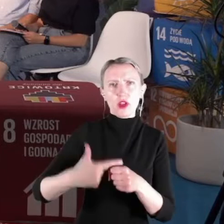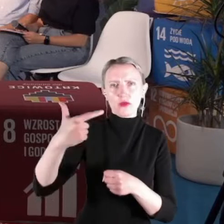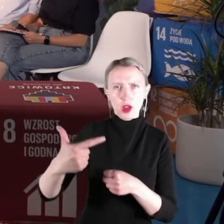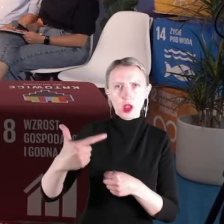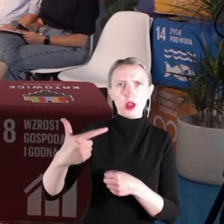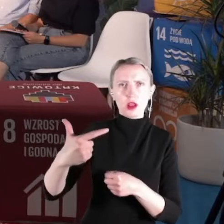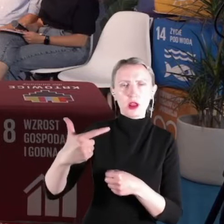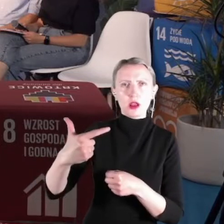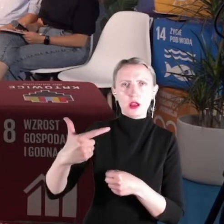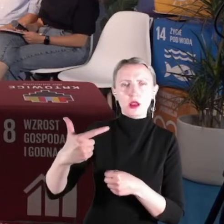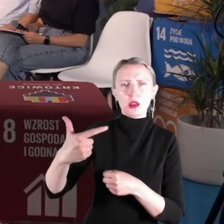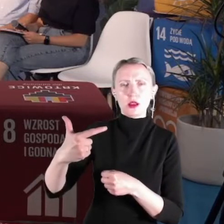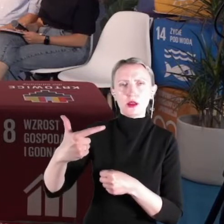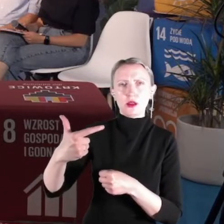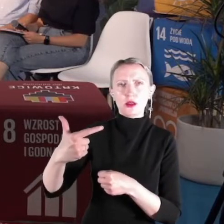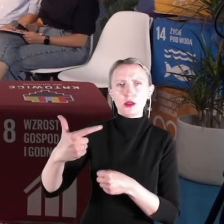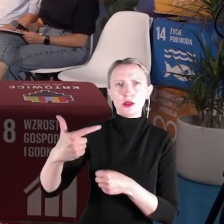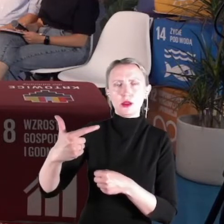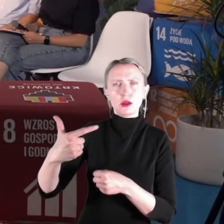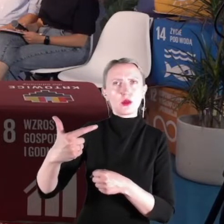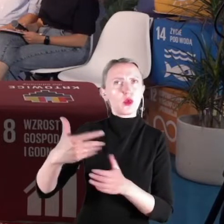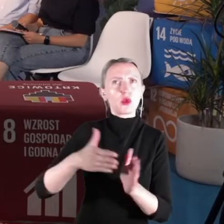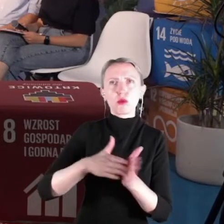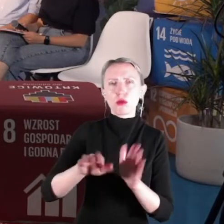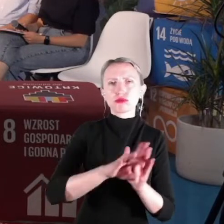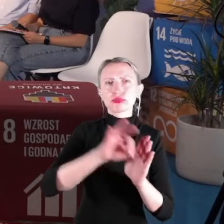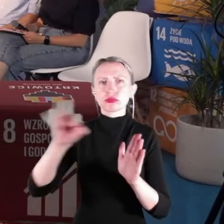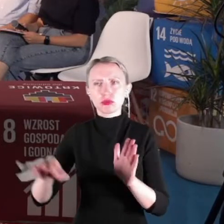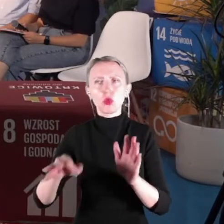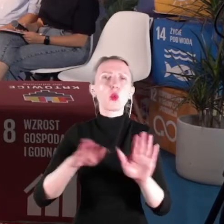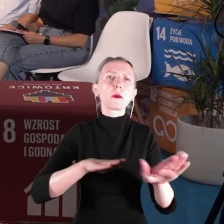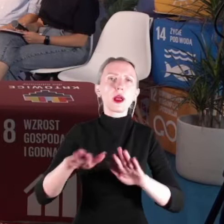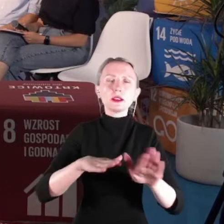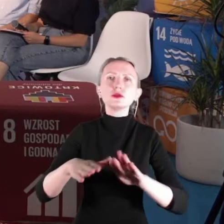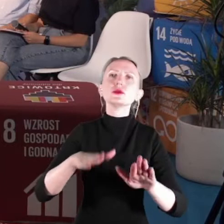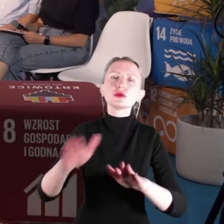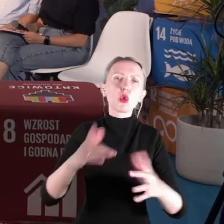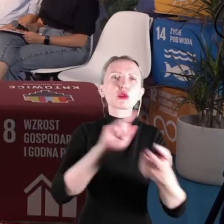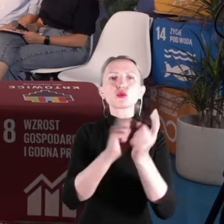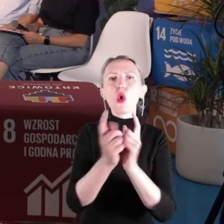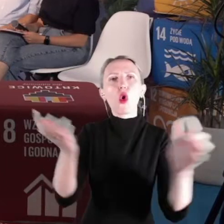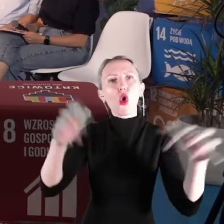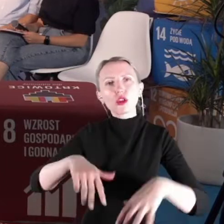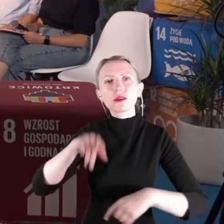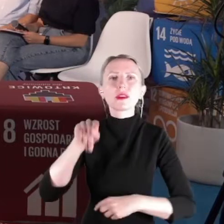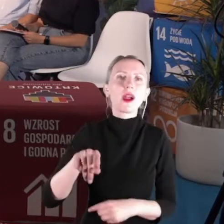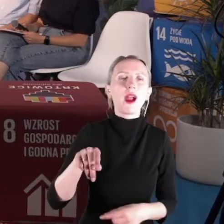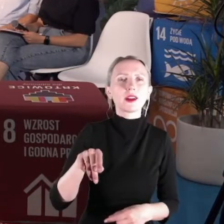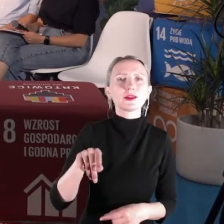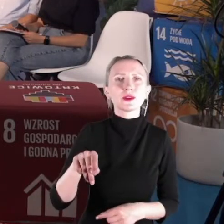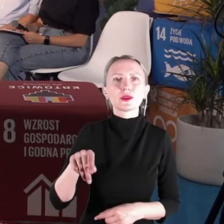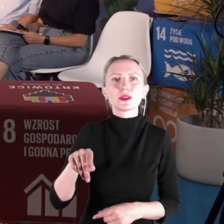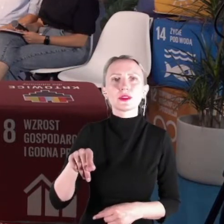of the whole city, and it's proving the potential of placemaking. The last realized projects we want to show today is the Taller